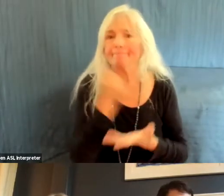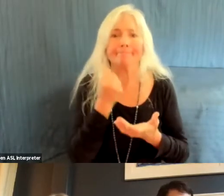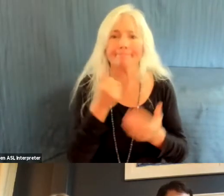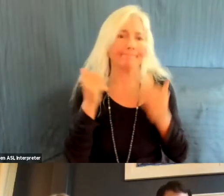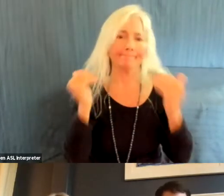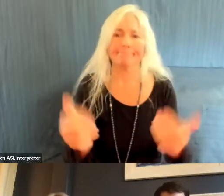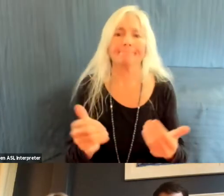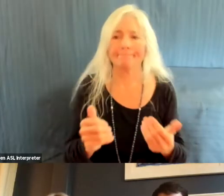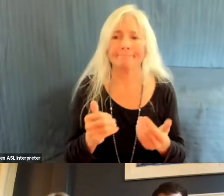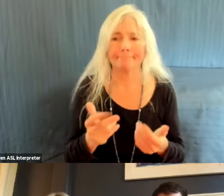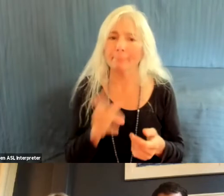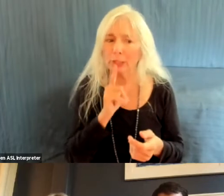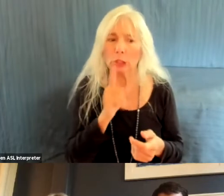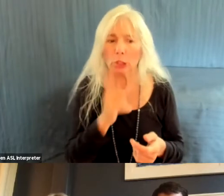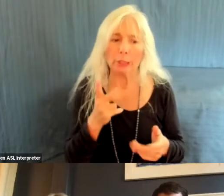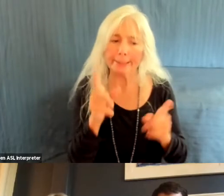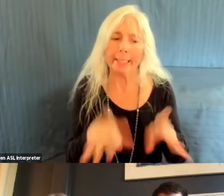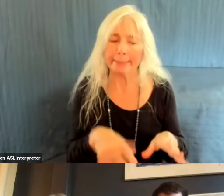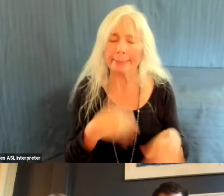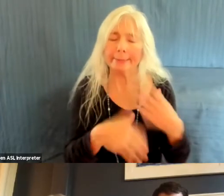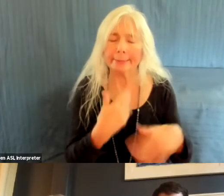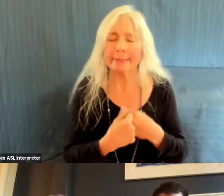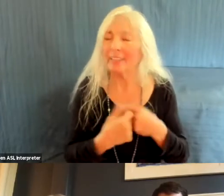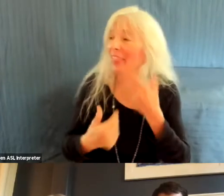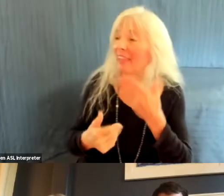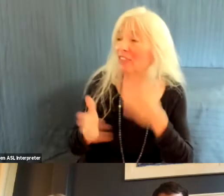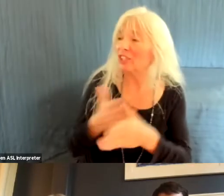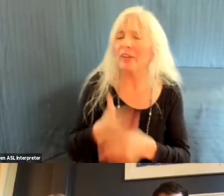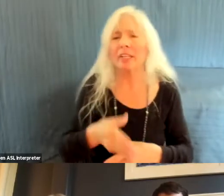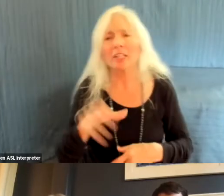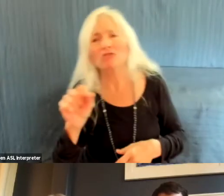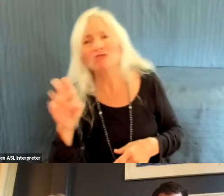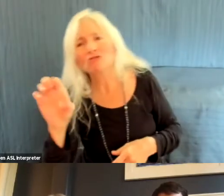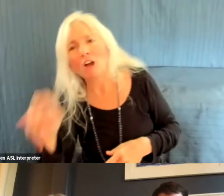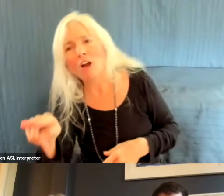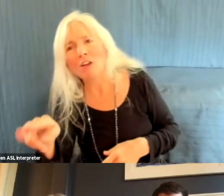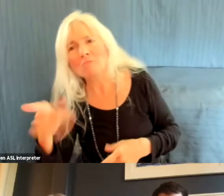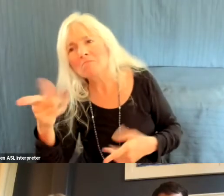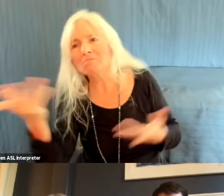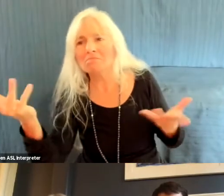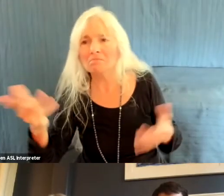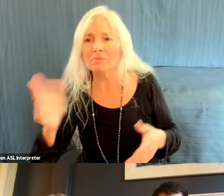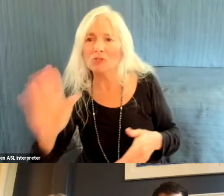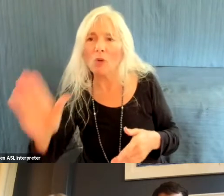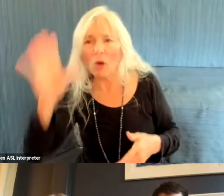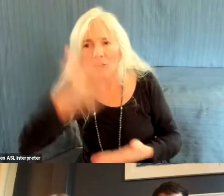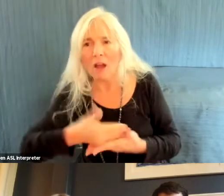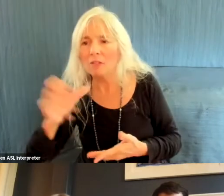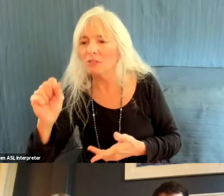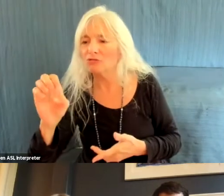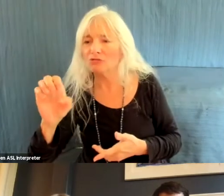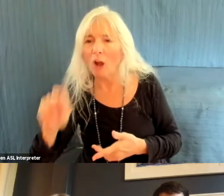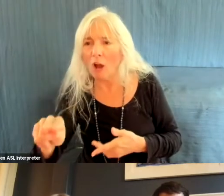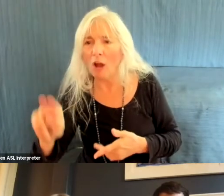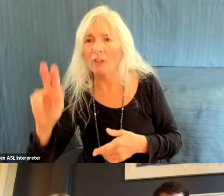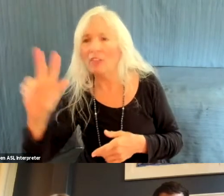then. Good. Well, thank you for sharing. Sean, how about you? How old was Sean the third when you first noticed